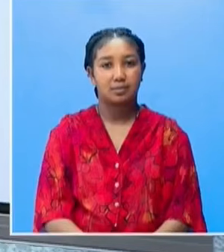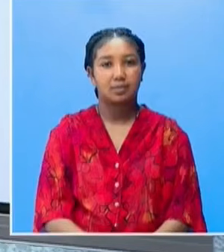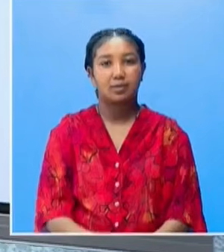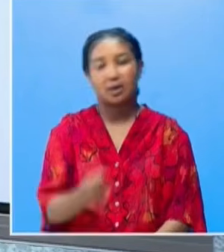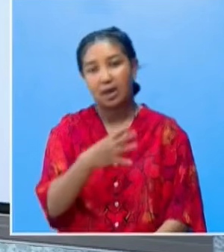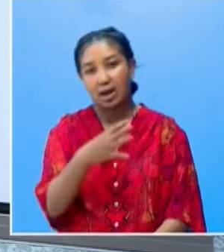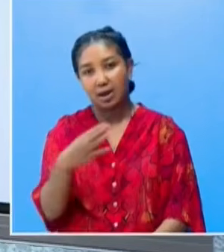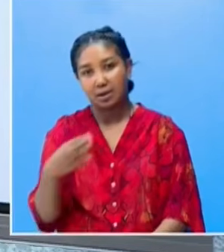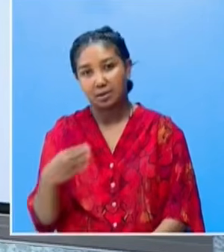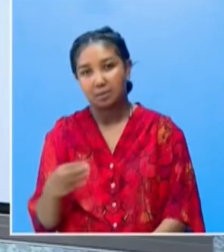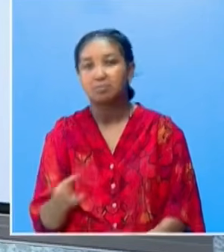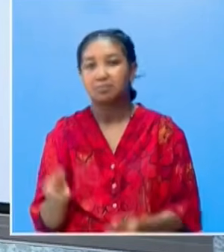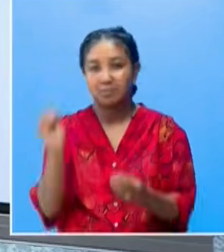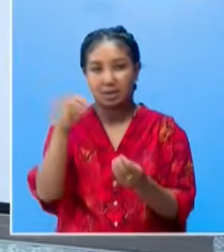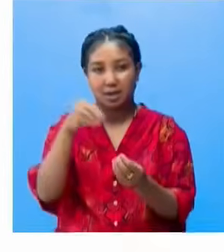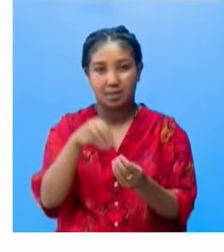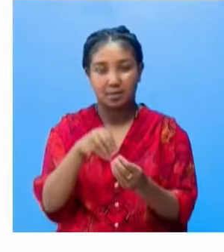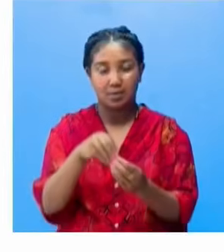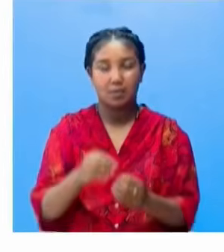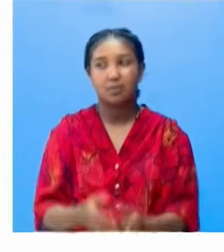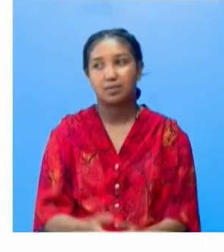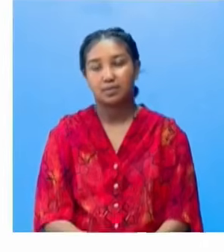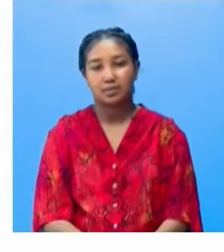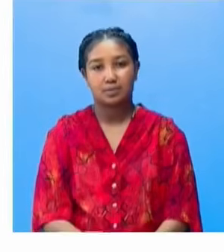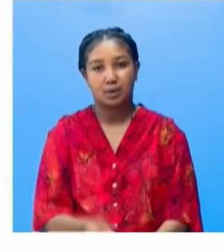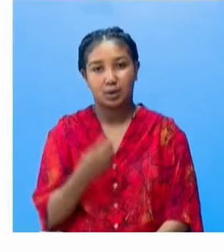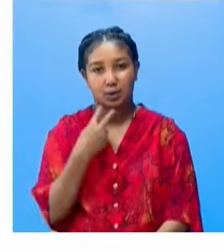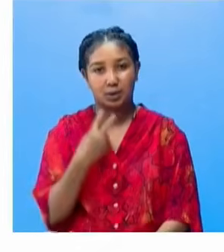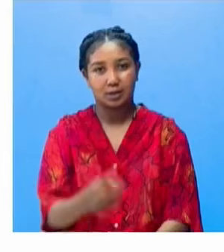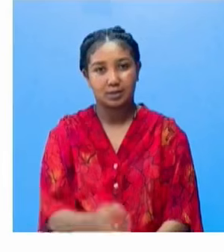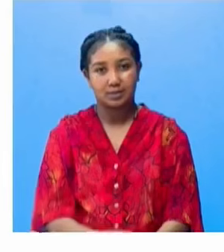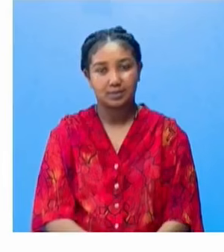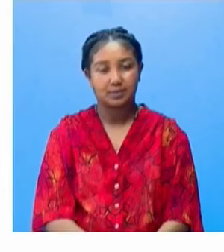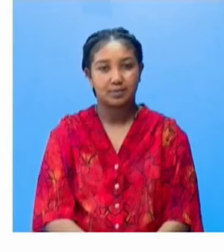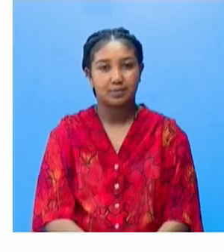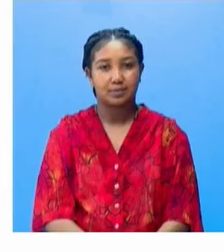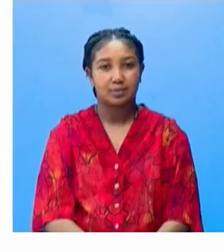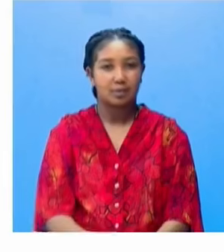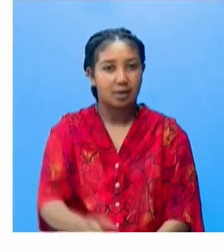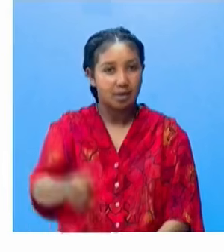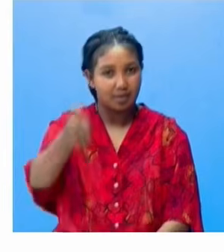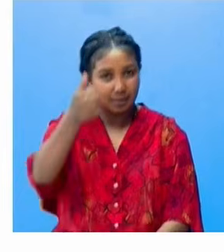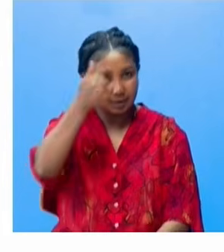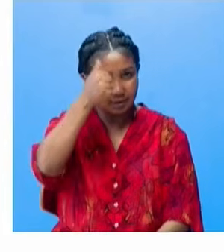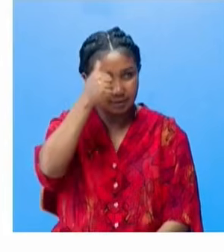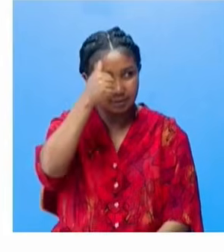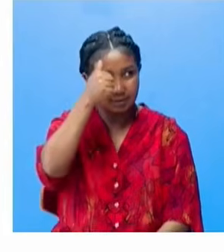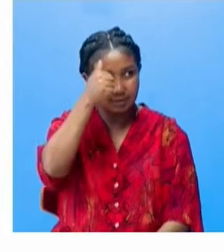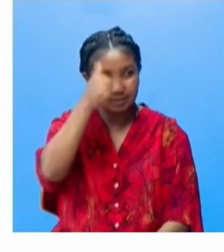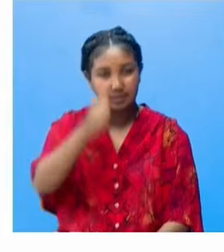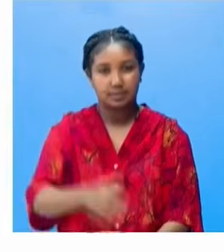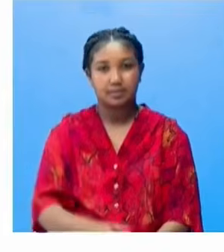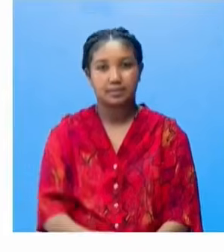And some more example. Look, Abel